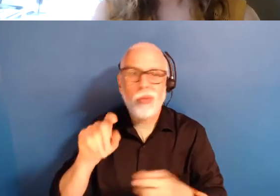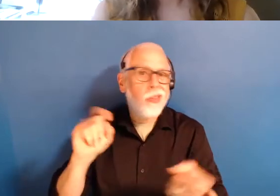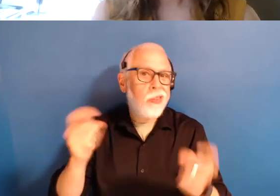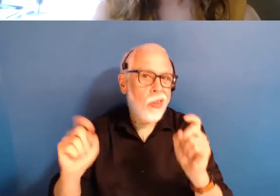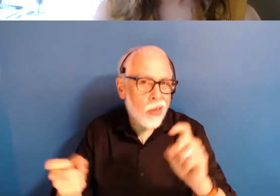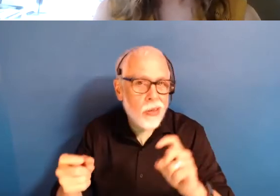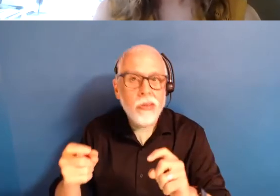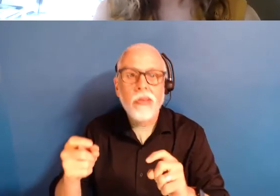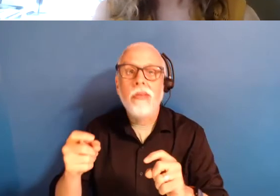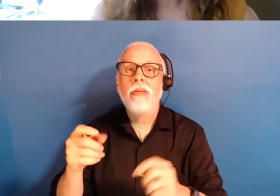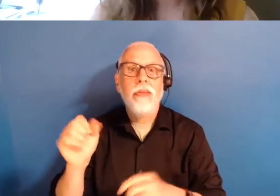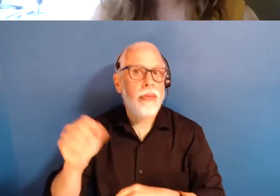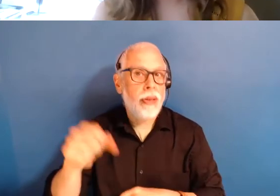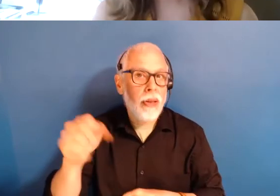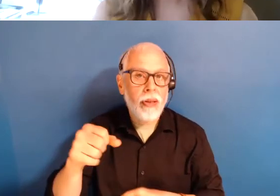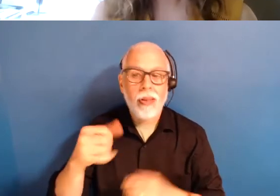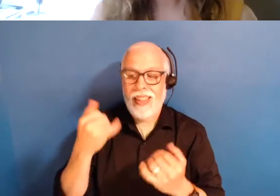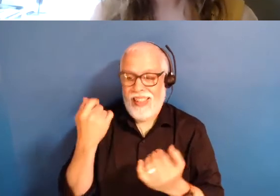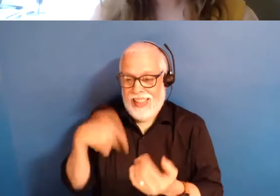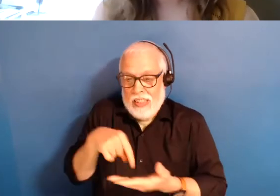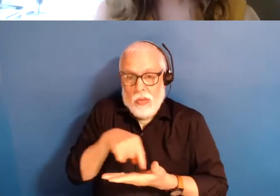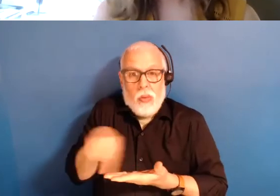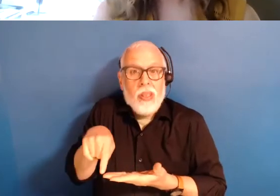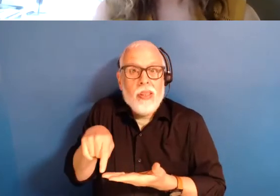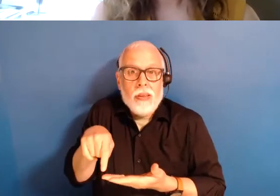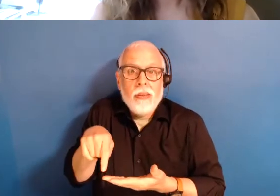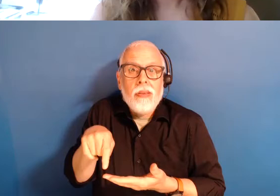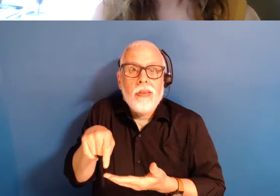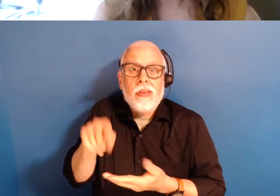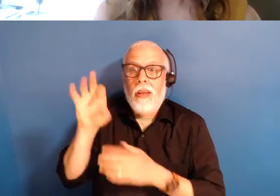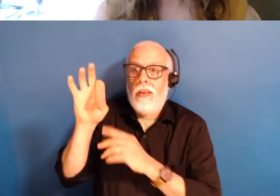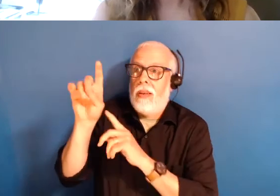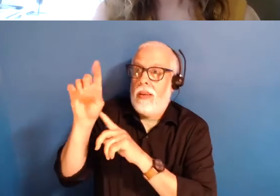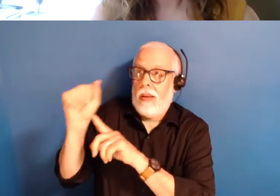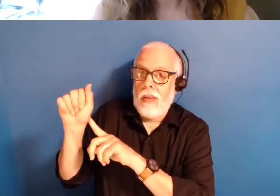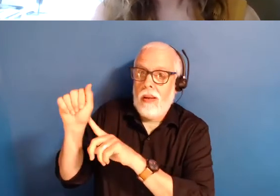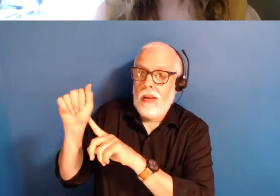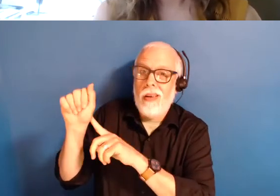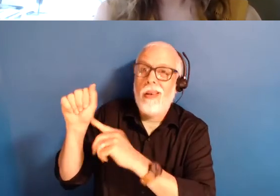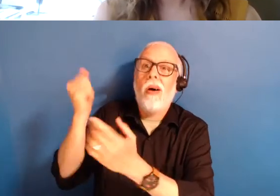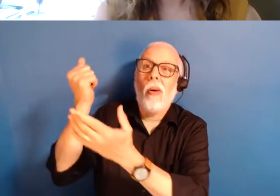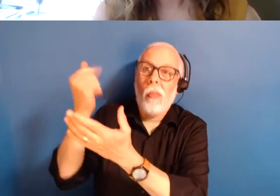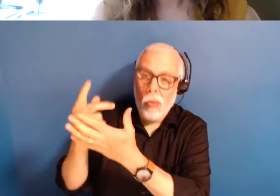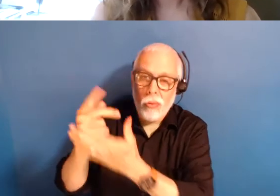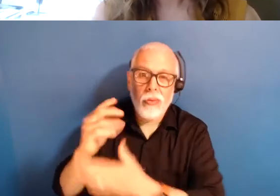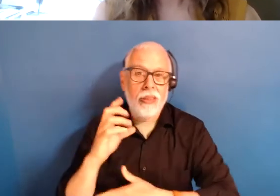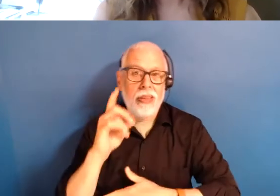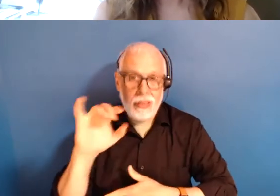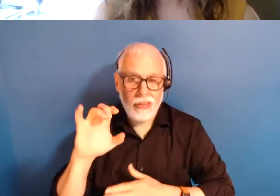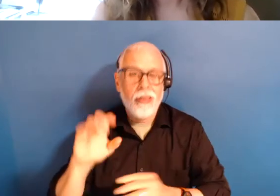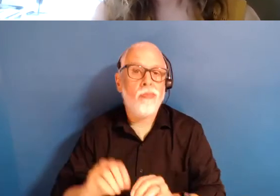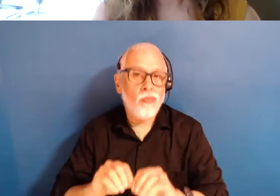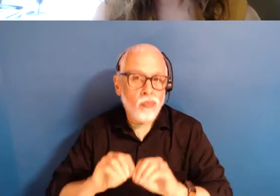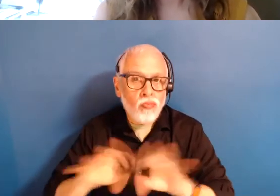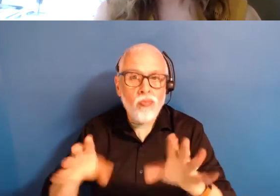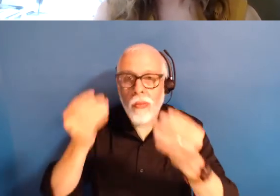so this week, right? The FDA authorized and the CDC put out